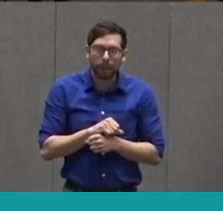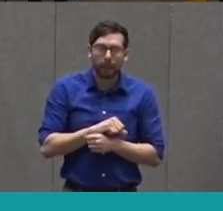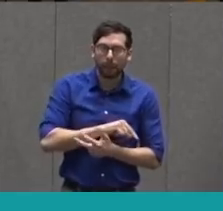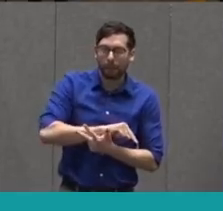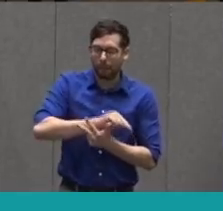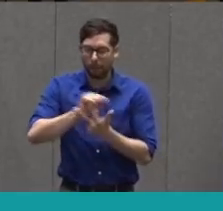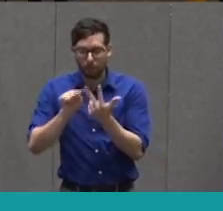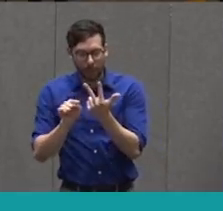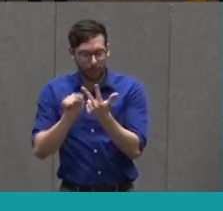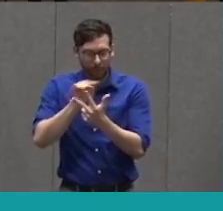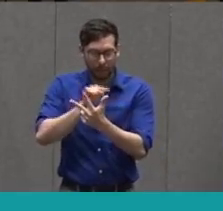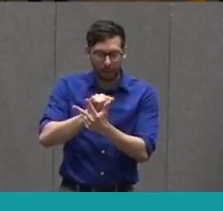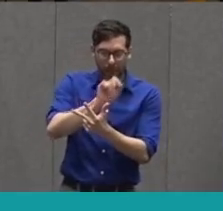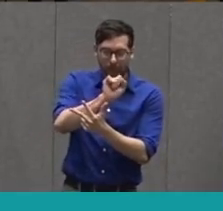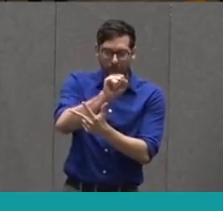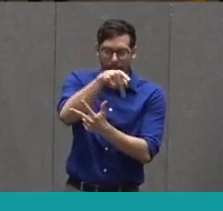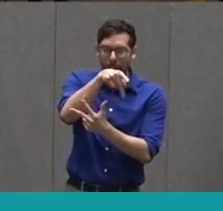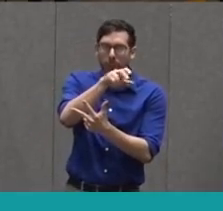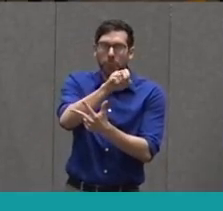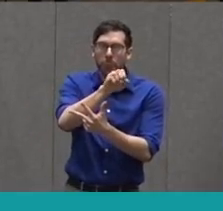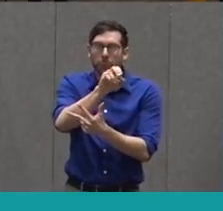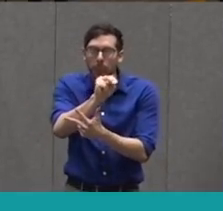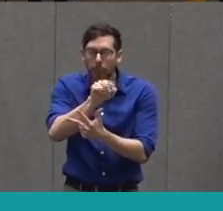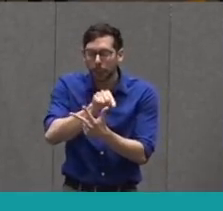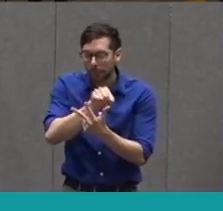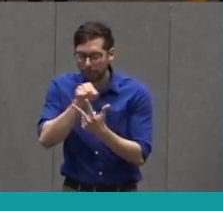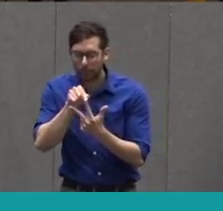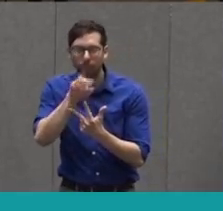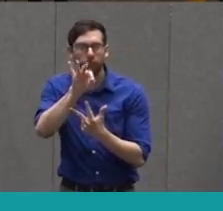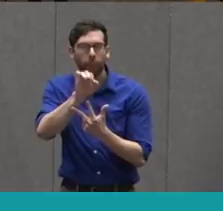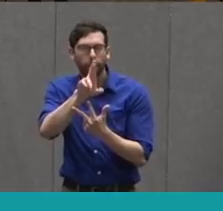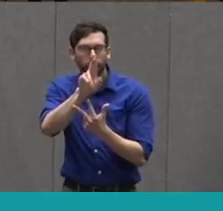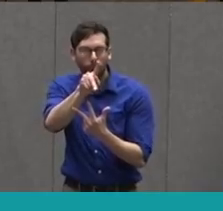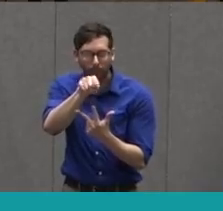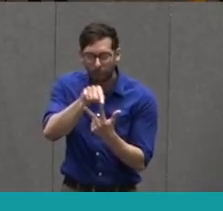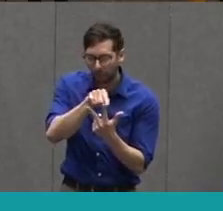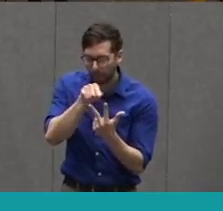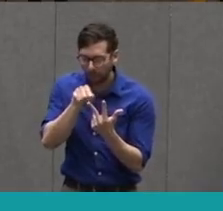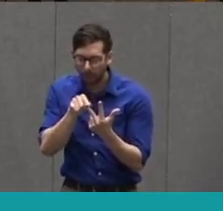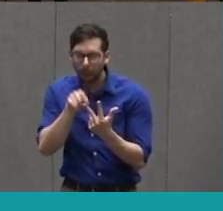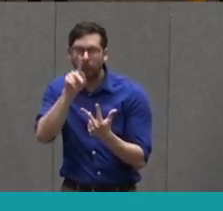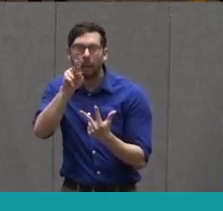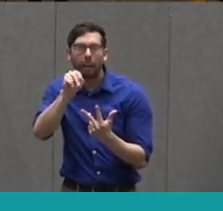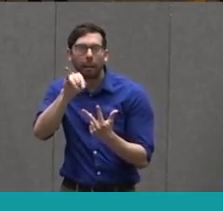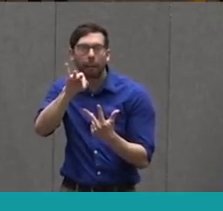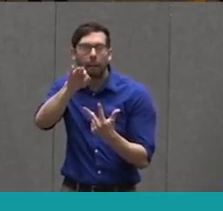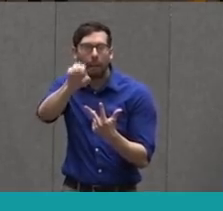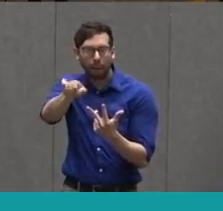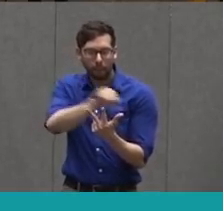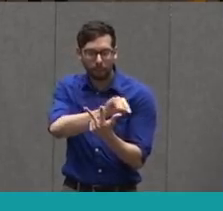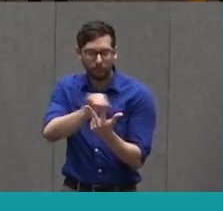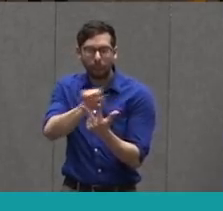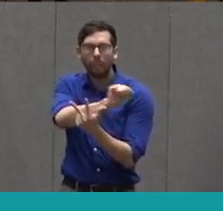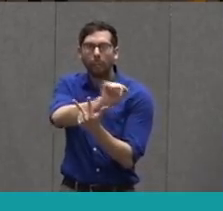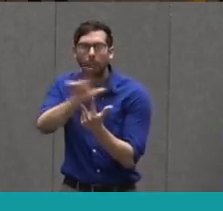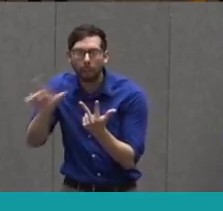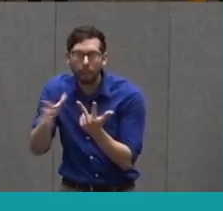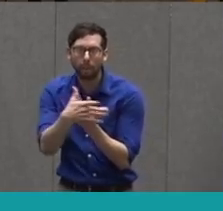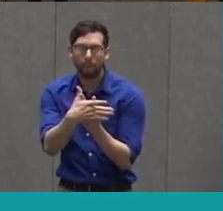a fork with a knife. All of these three